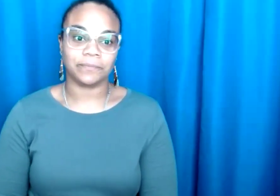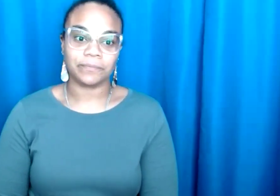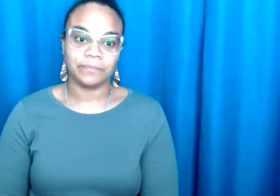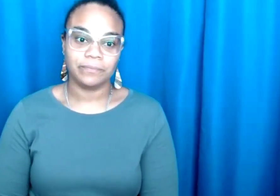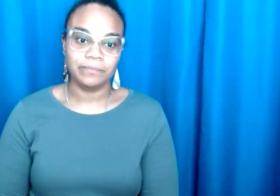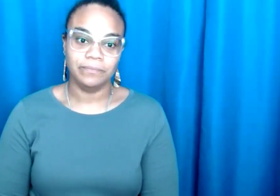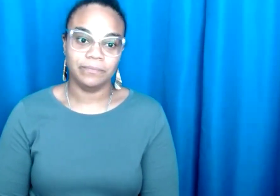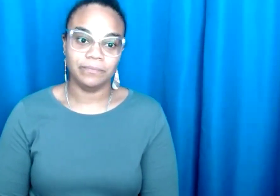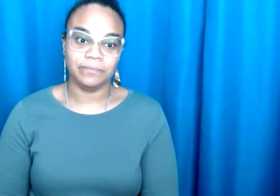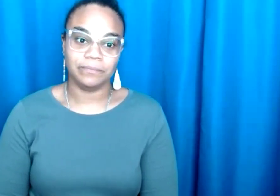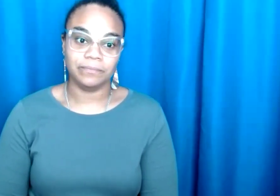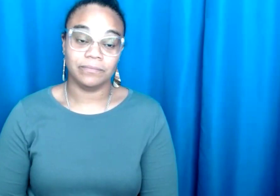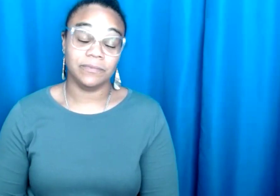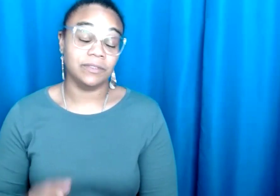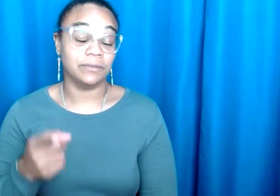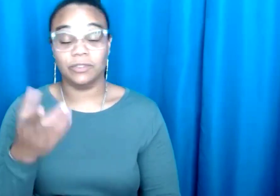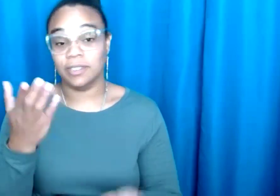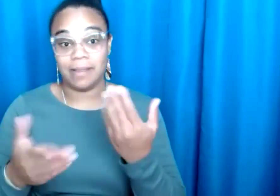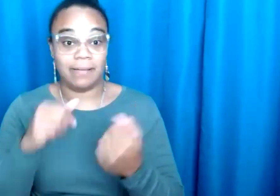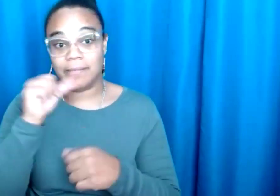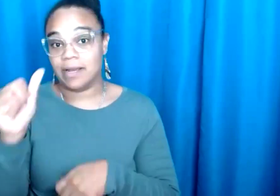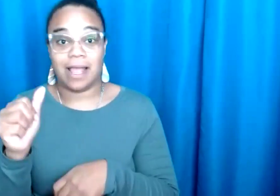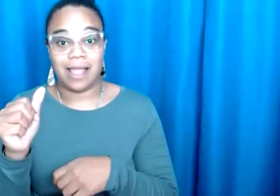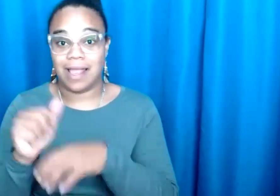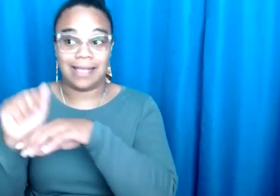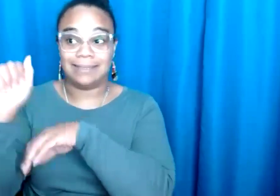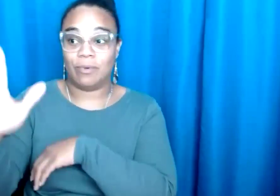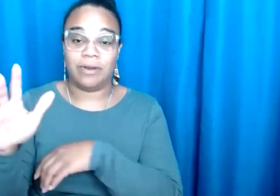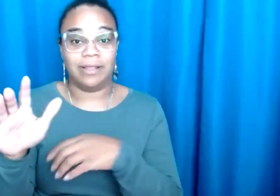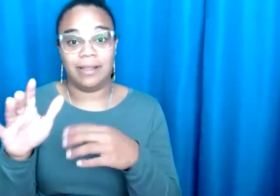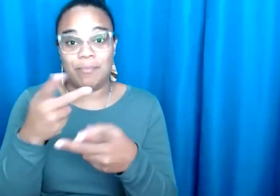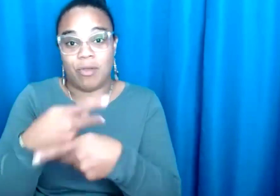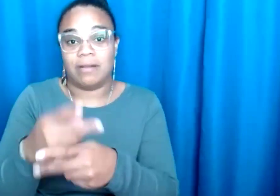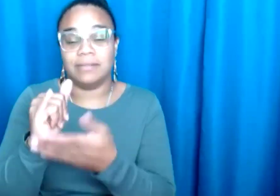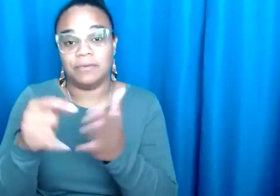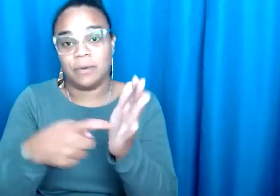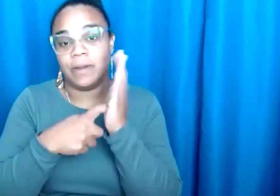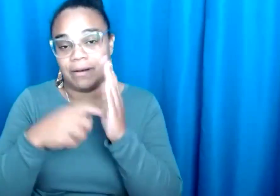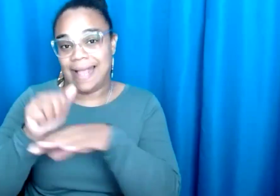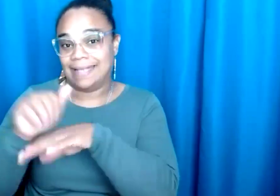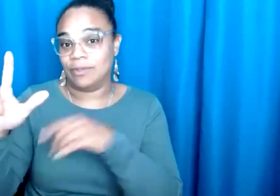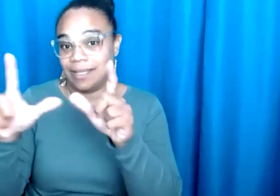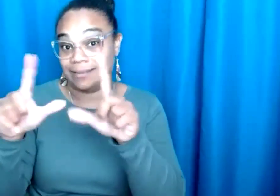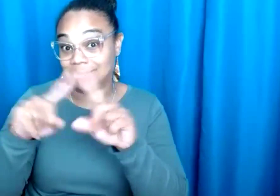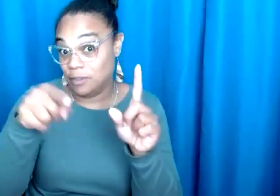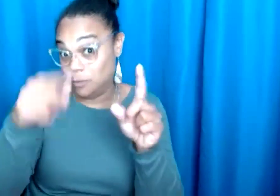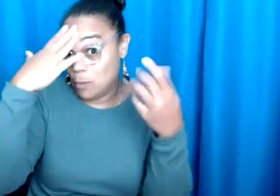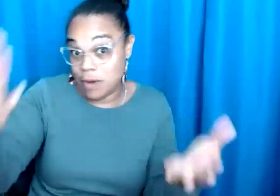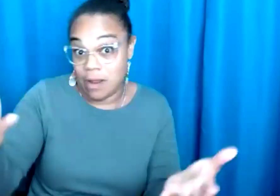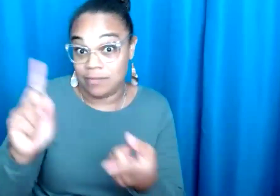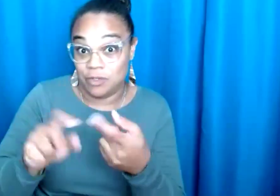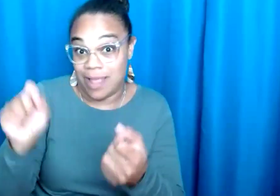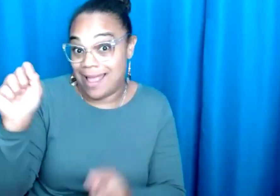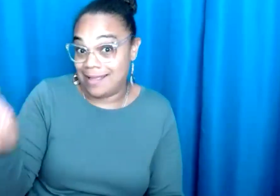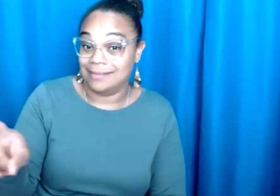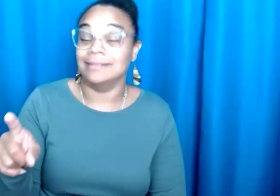So you may not be exporting something that requires an export license, but then again, you don't know. So the